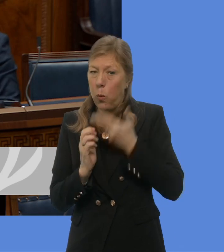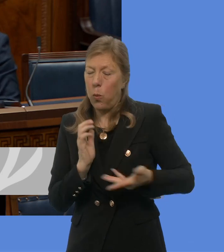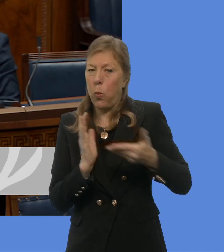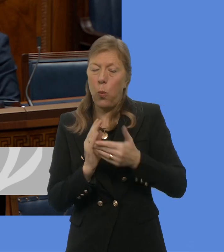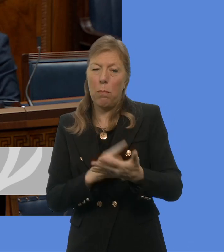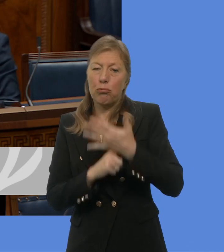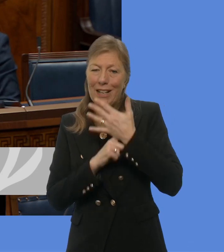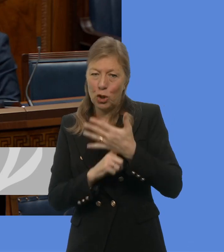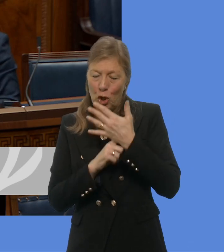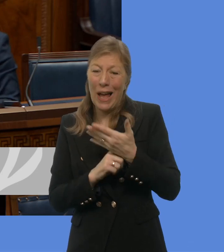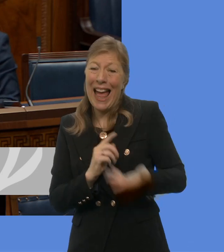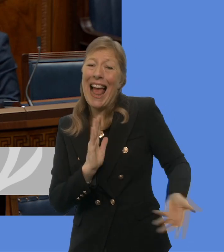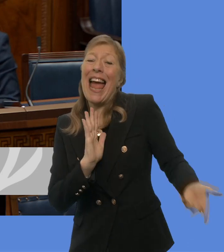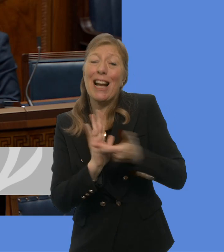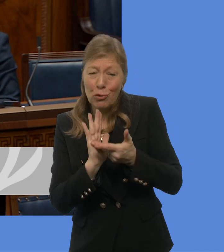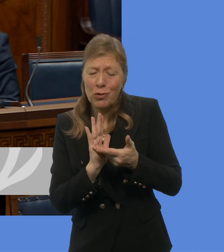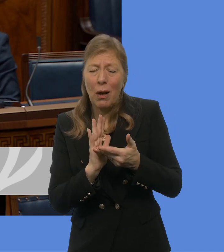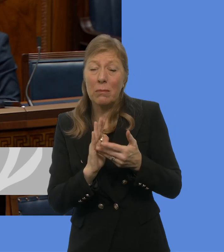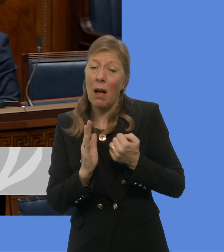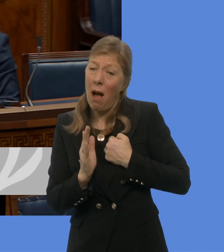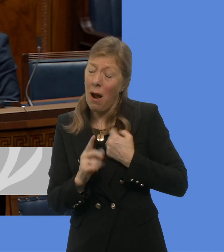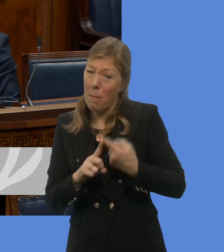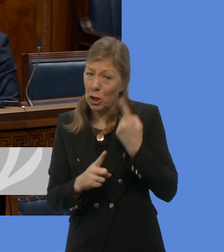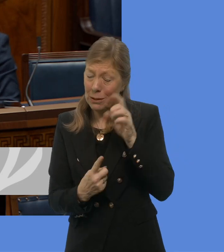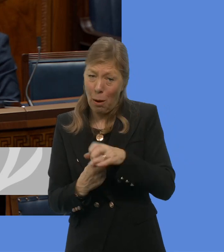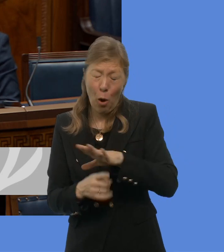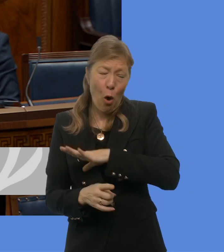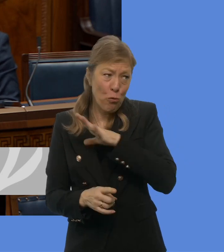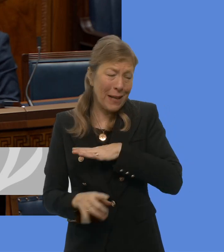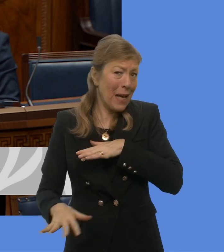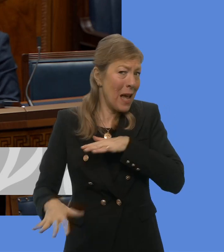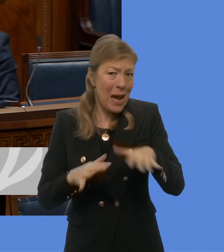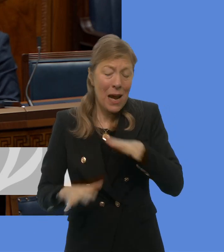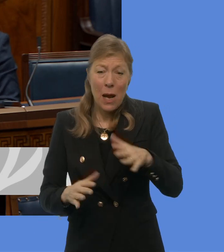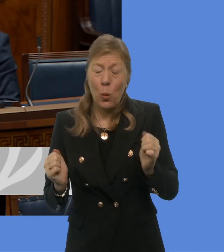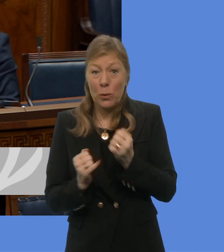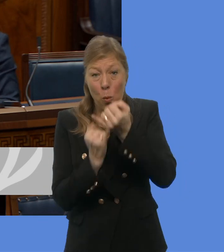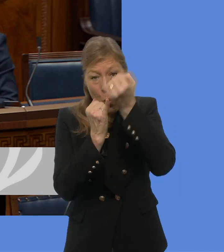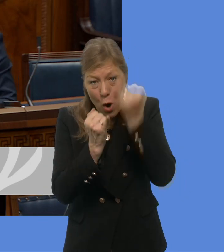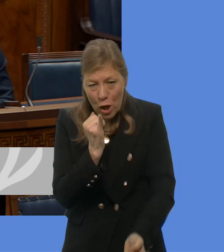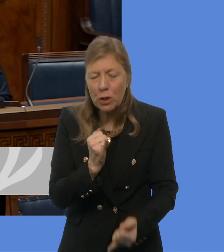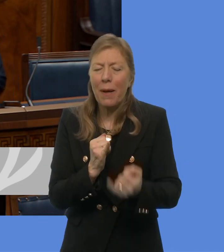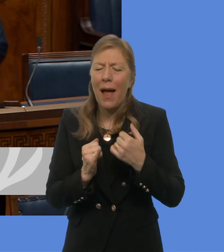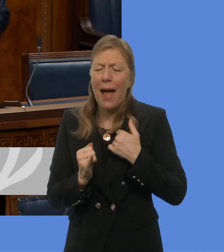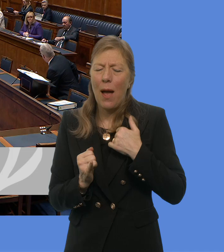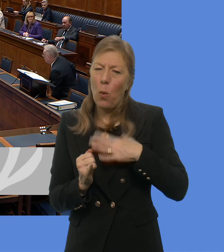pressures, I would hope that we would look at the consequences and how we improve going forward. Ms